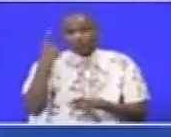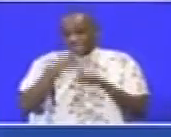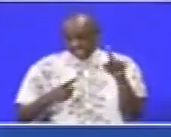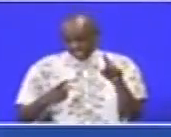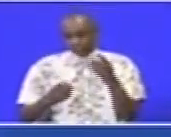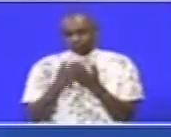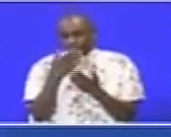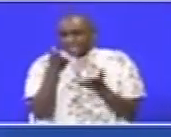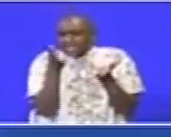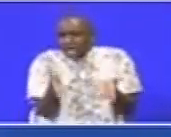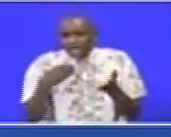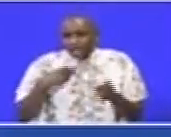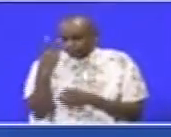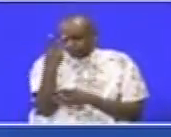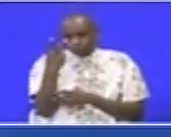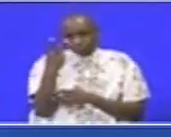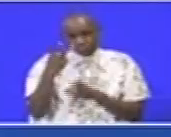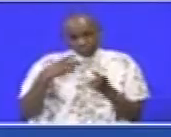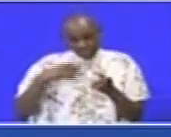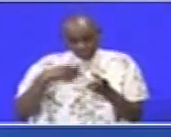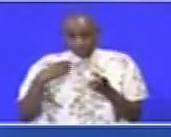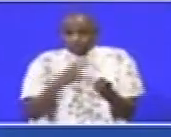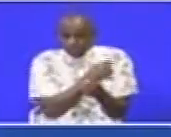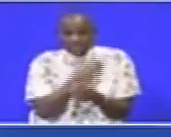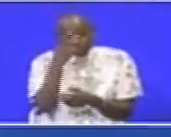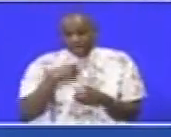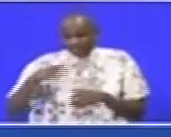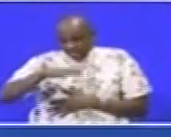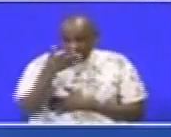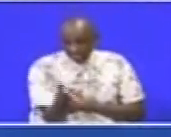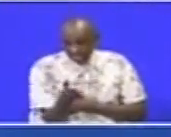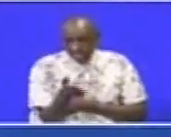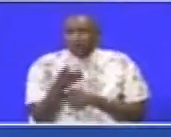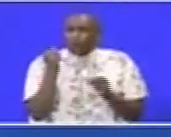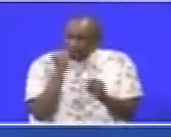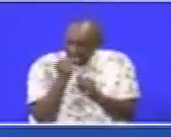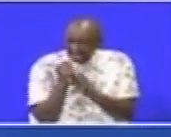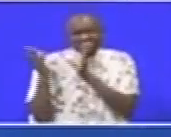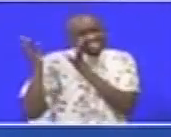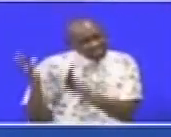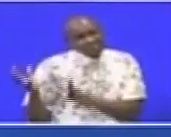have currently two resident ophthalmologists. The volume of work that we do,